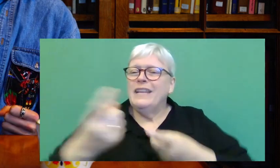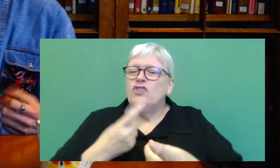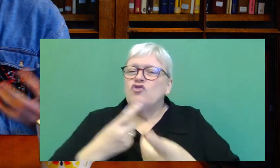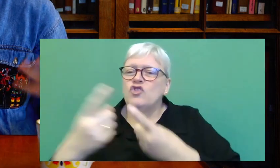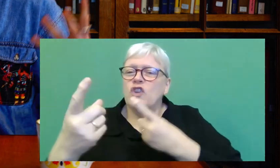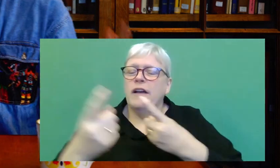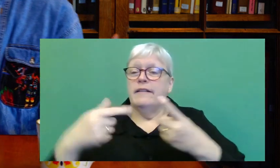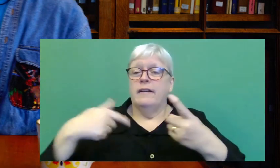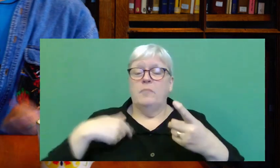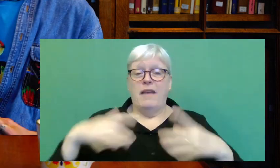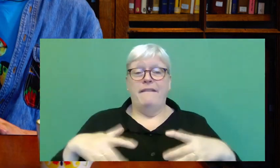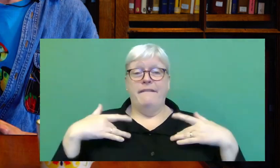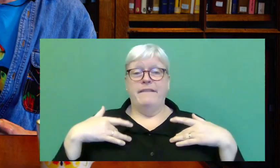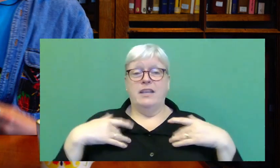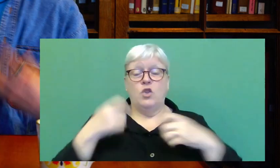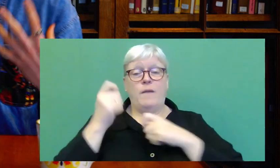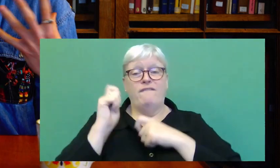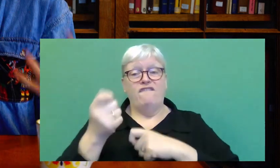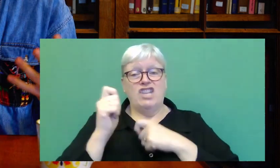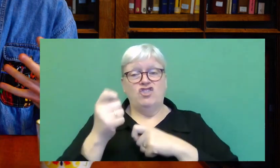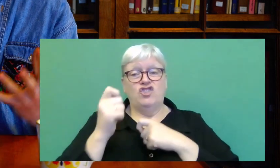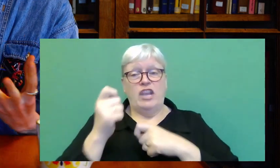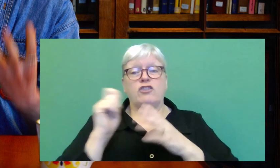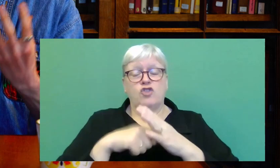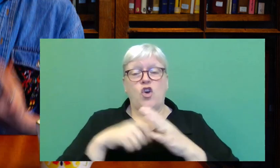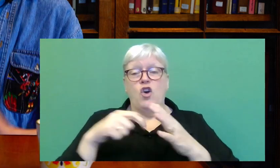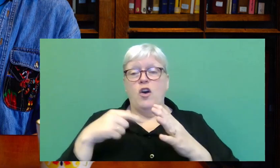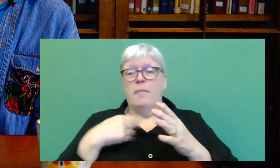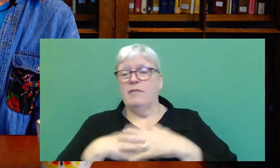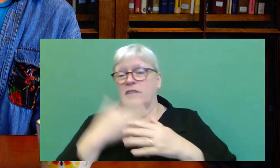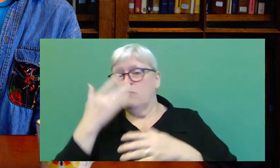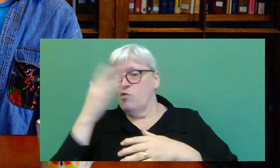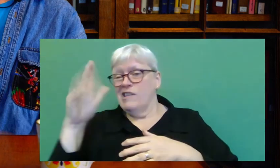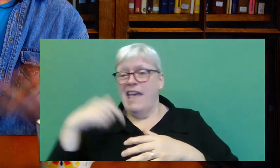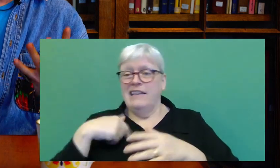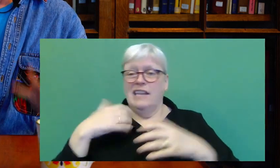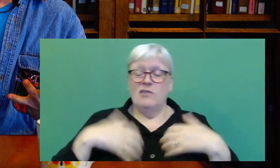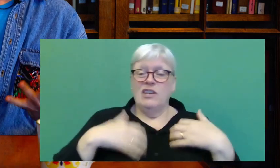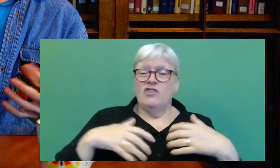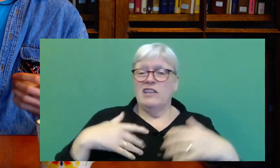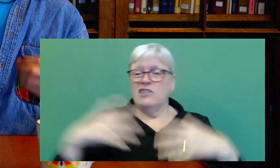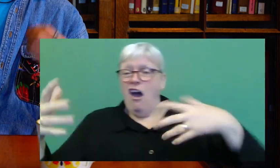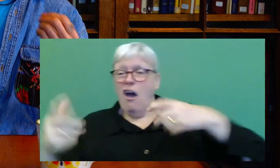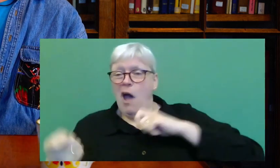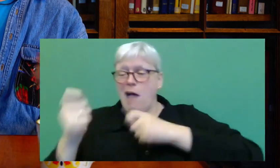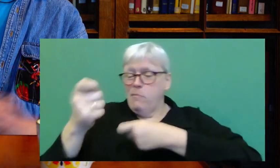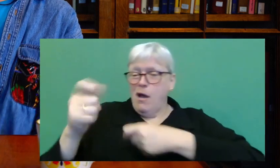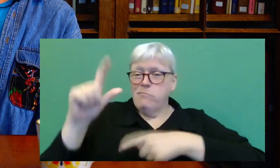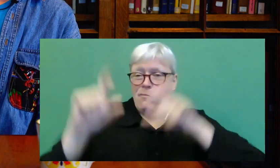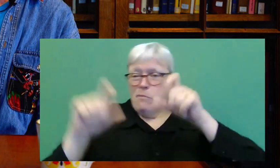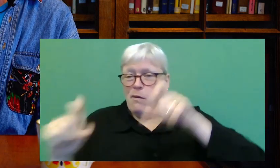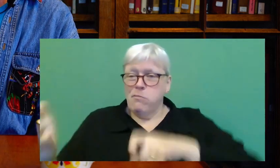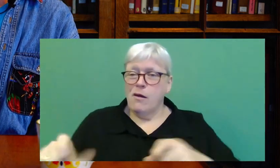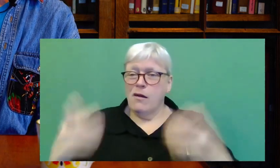feigning an interest in mallets and big hooks and tackle and that whole gathering of the arsenal, that warlike